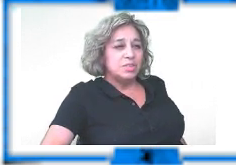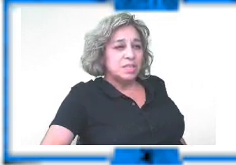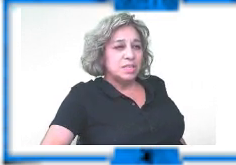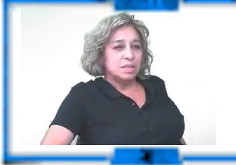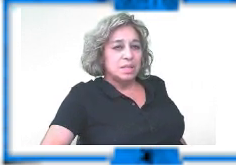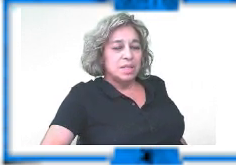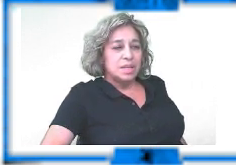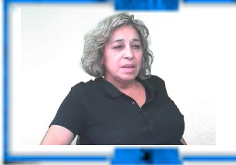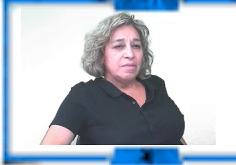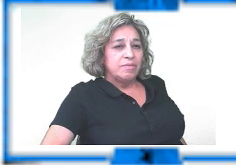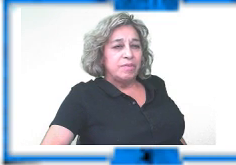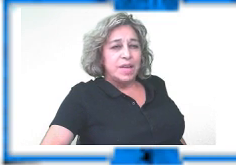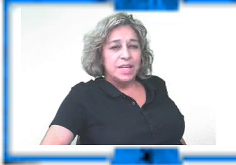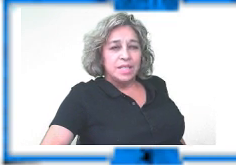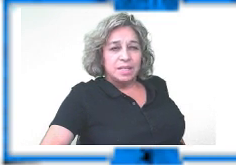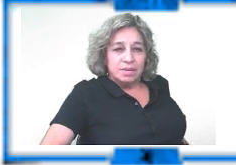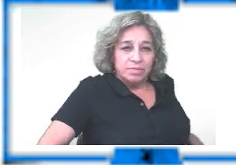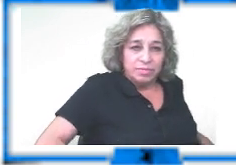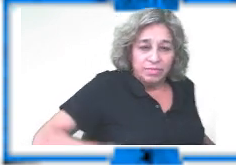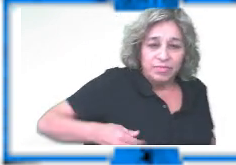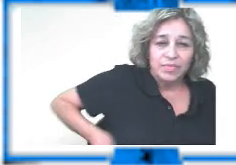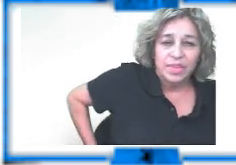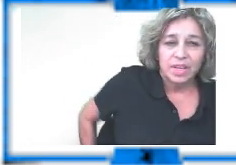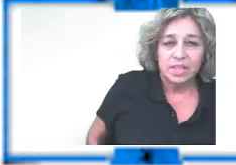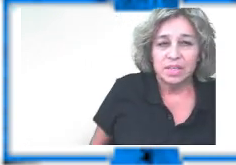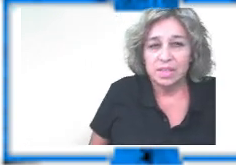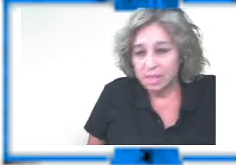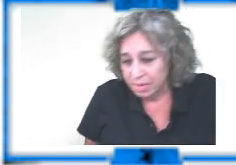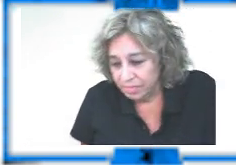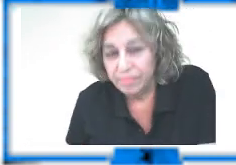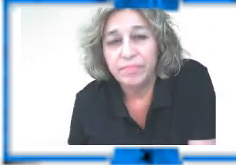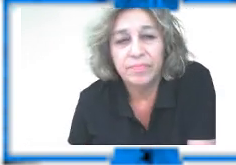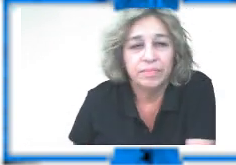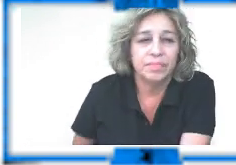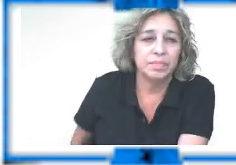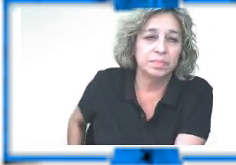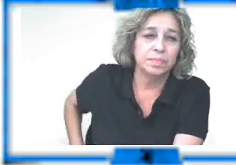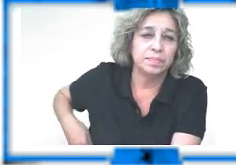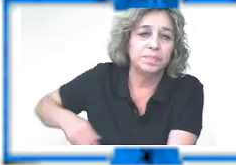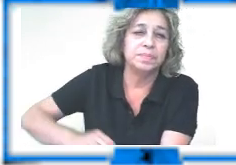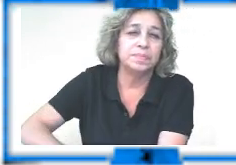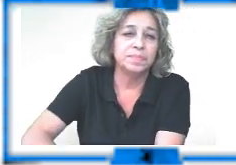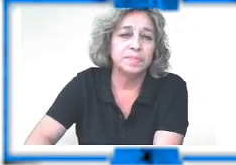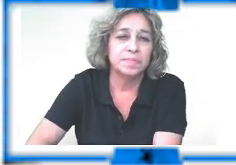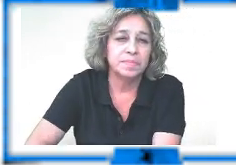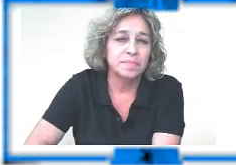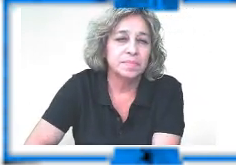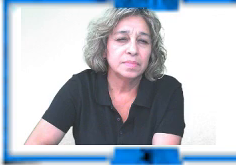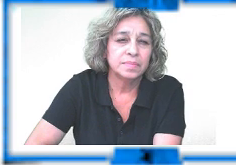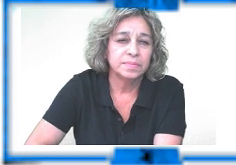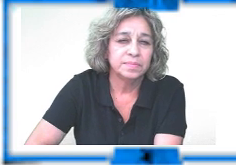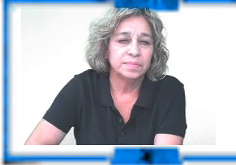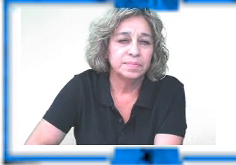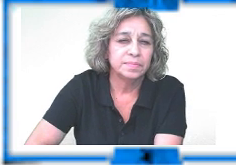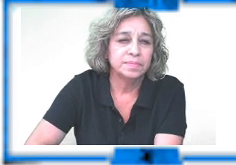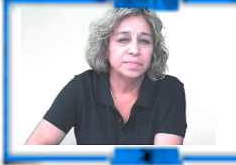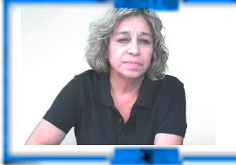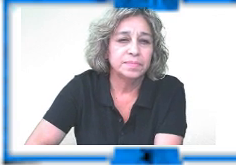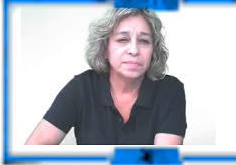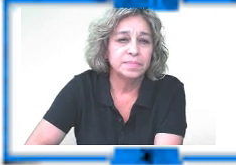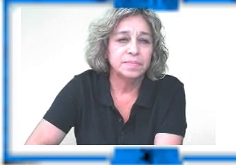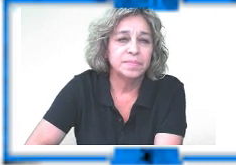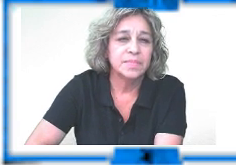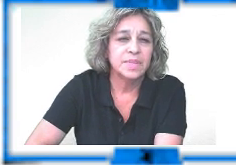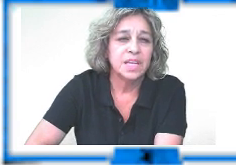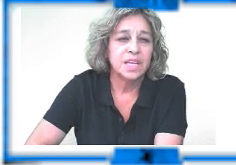committed to this fight. Marisa Herrero, muy buena entrevista. Gracias,